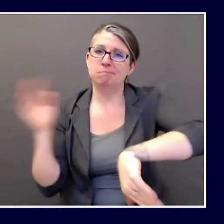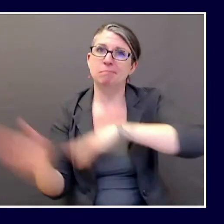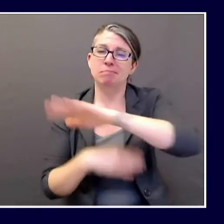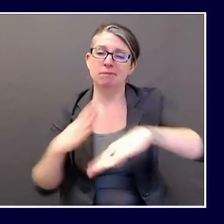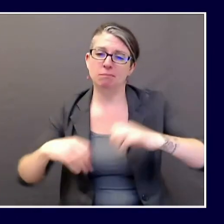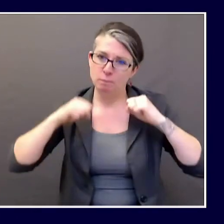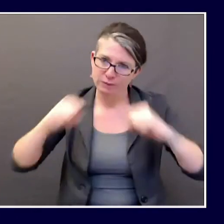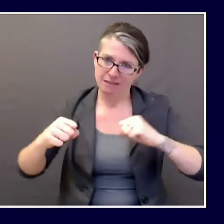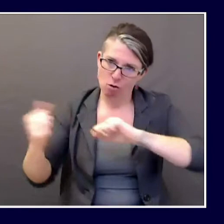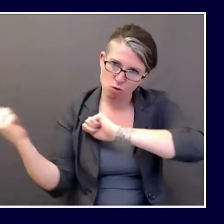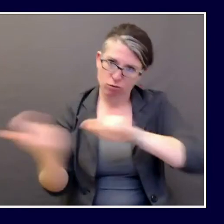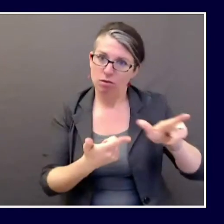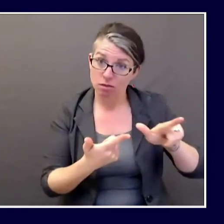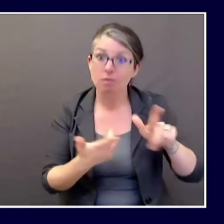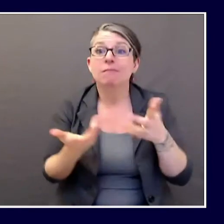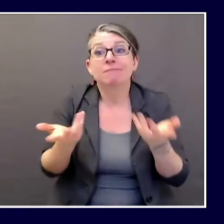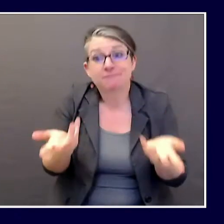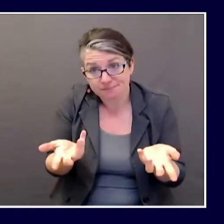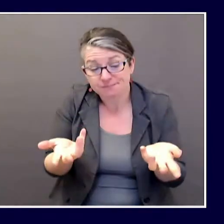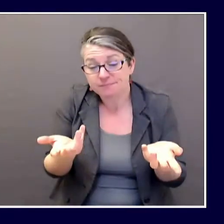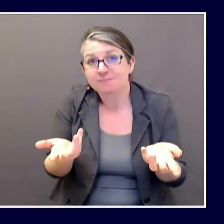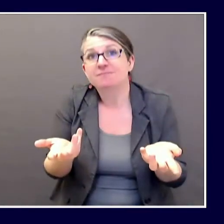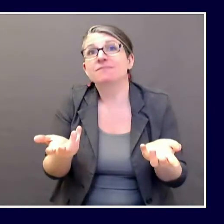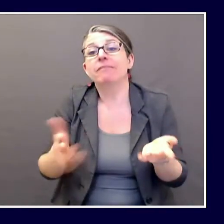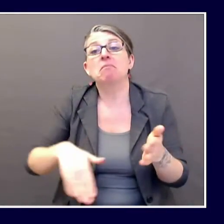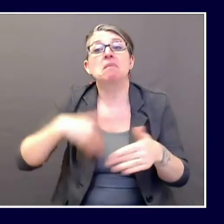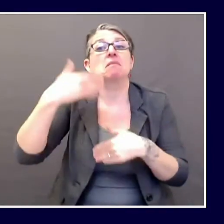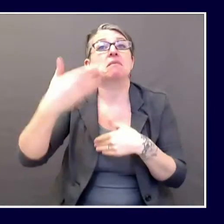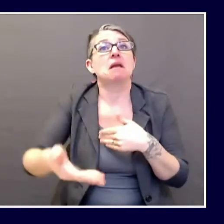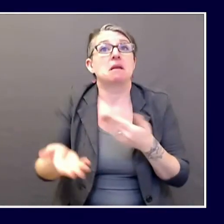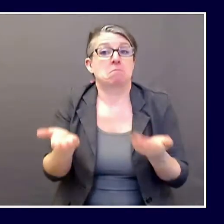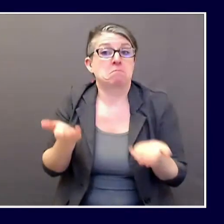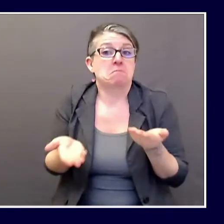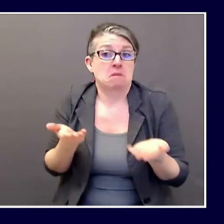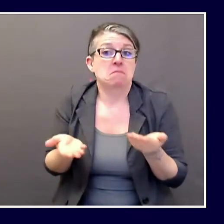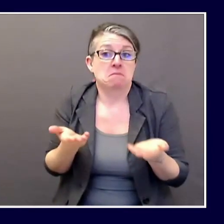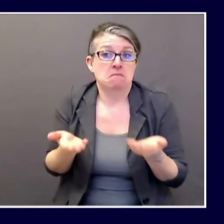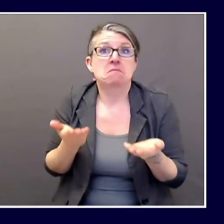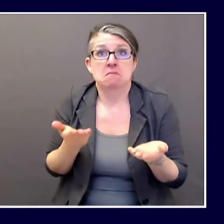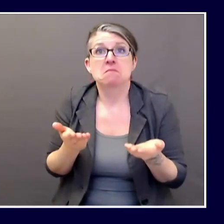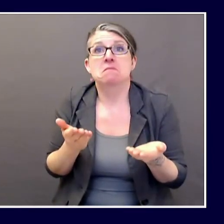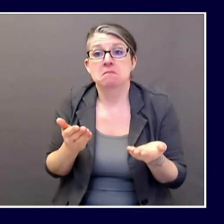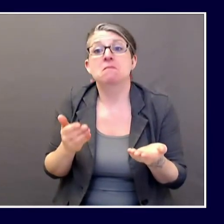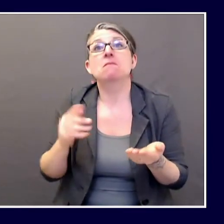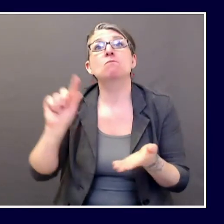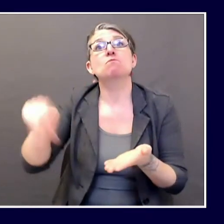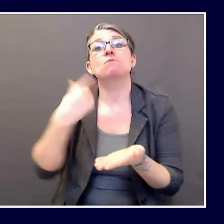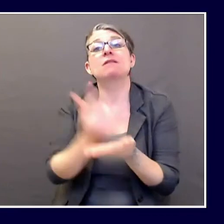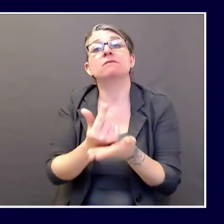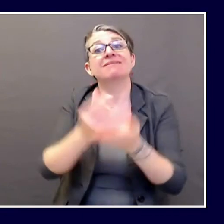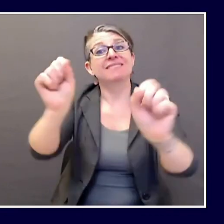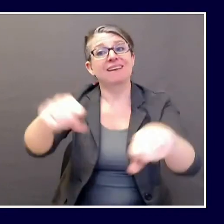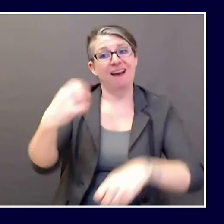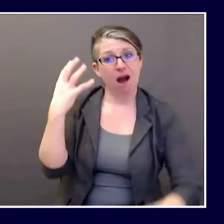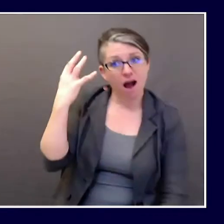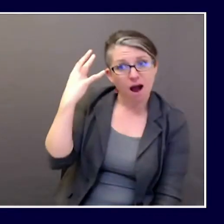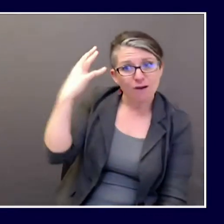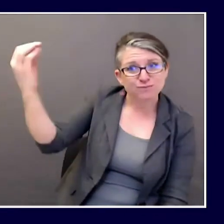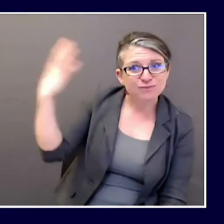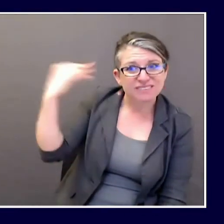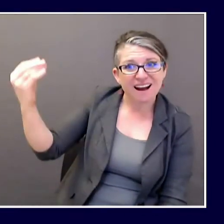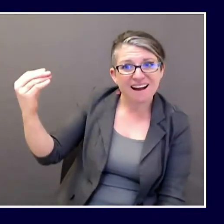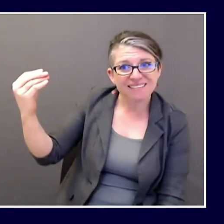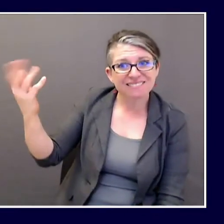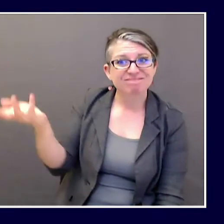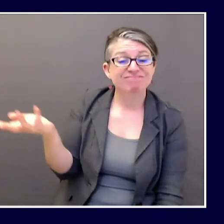also possible that many of these graduation events will be held outside, which greatly reduces the likelihood of any